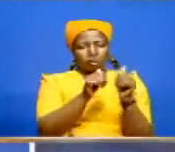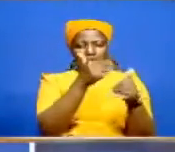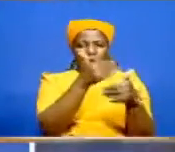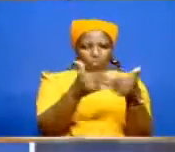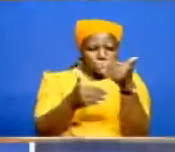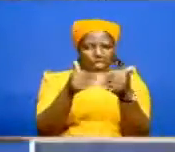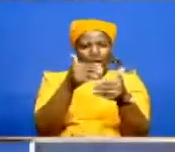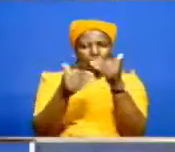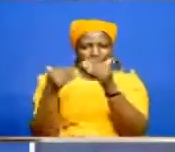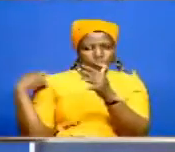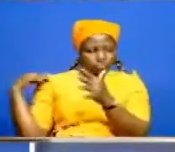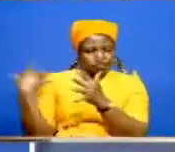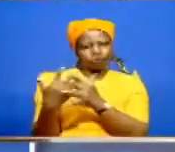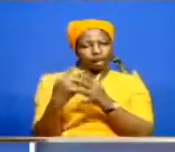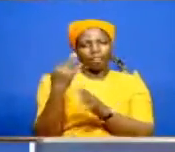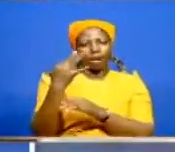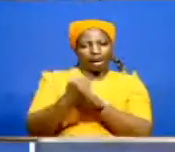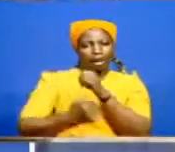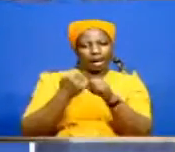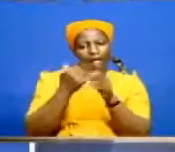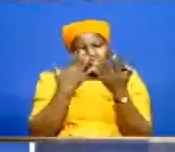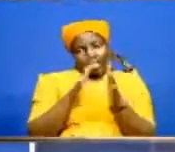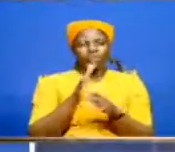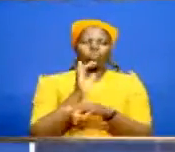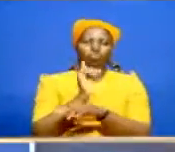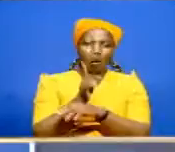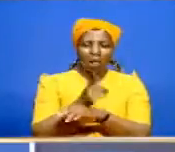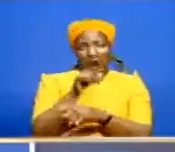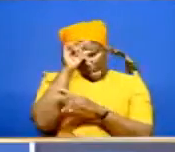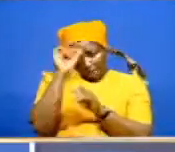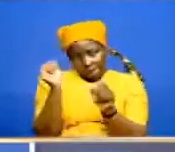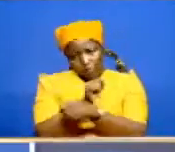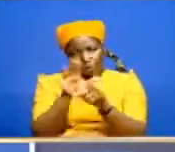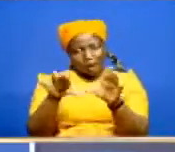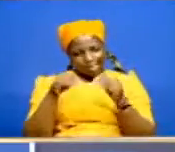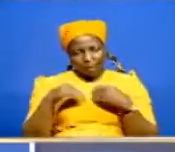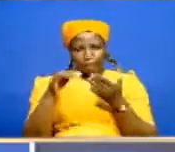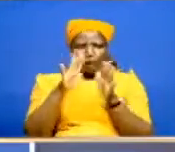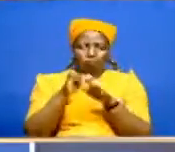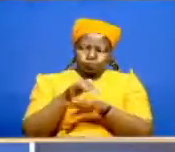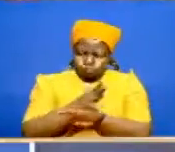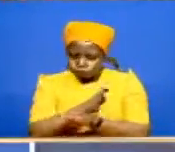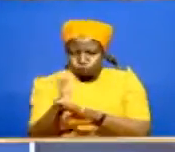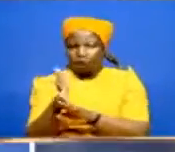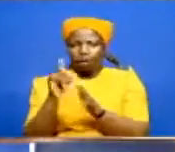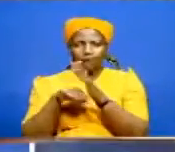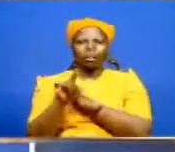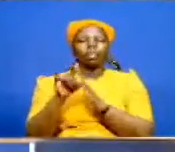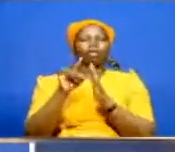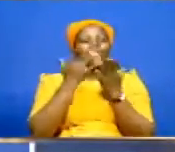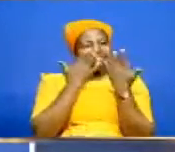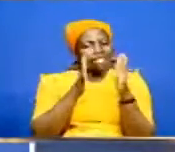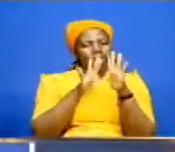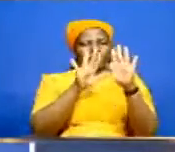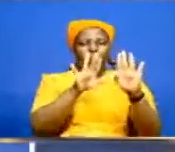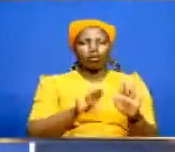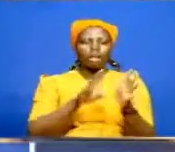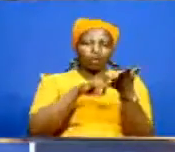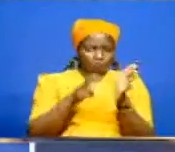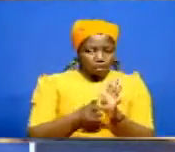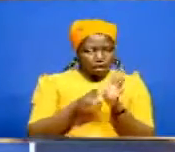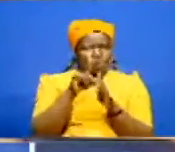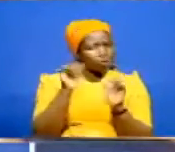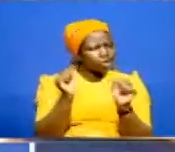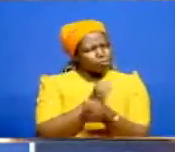3 years, warned the government will not tolerate any further delay in completion of the key projects. Huwezi kuwa kazi